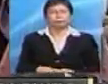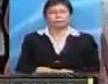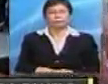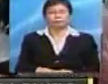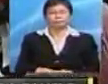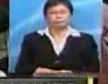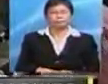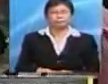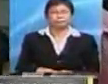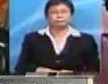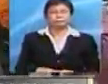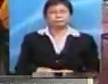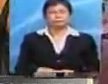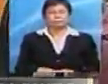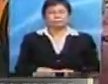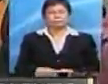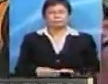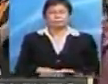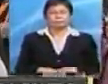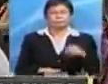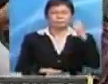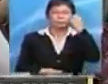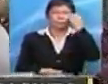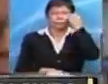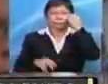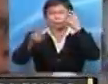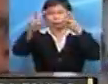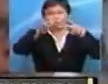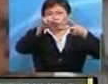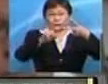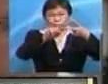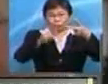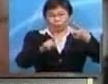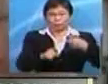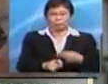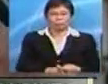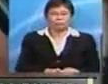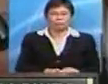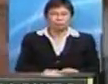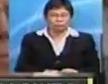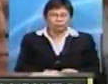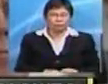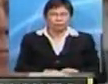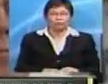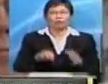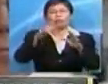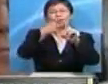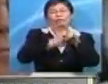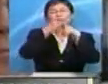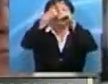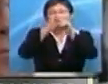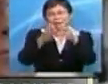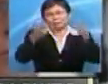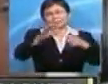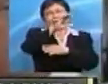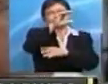Yes, thank you. Good afternoon, Dato' Sri. I have two questions. One question that... Excuse me, you're from... Are you from Sinchu Daily here?